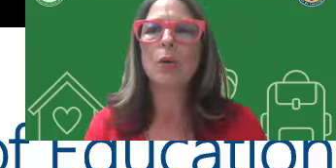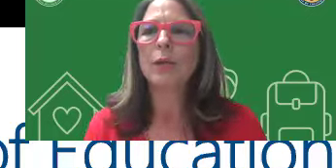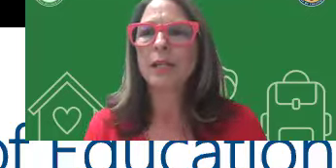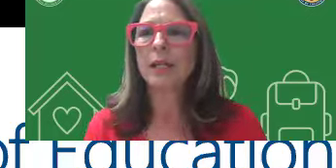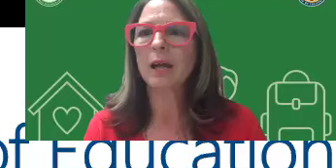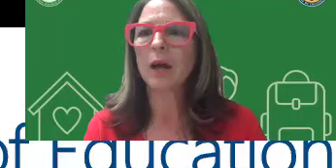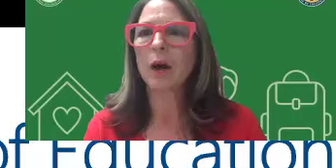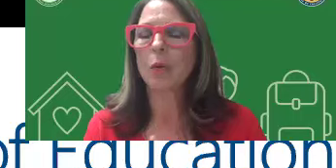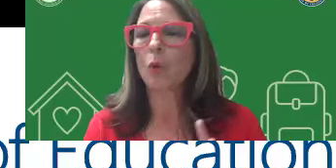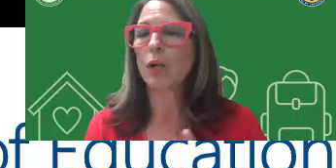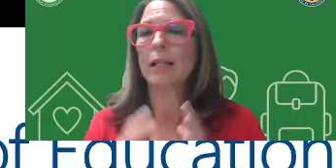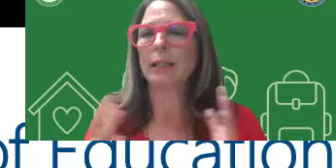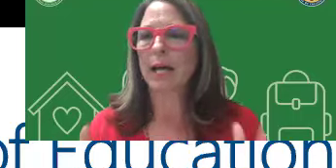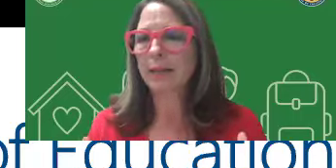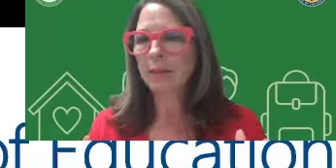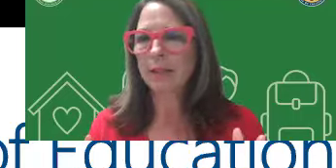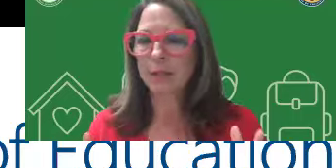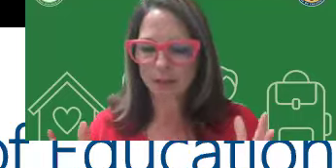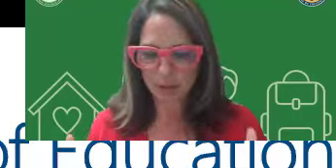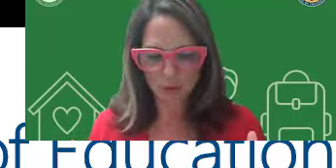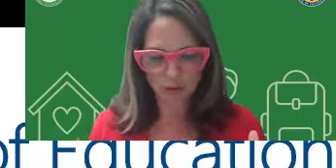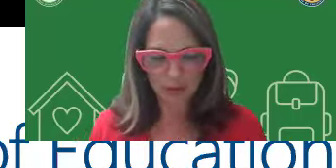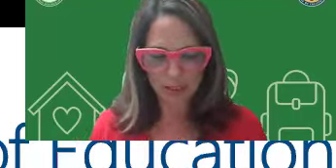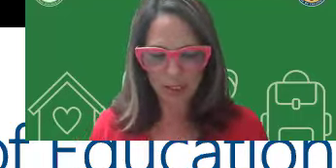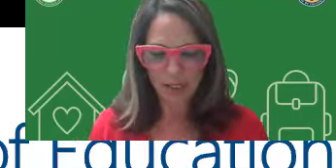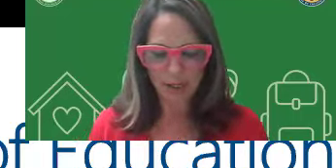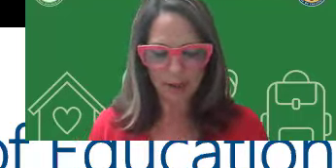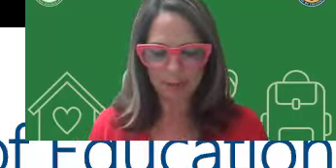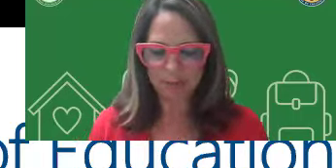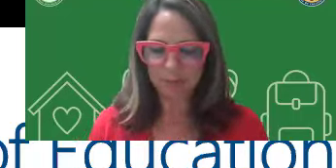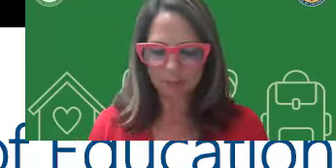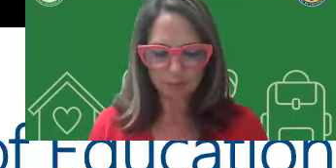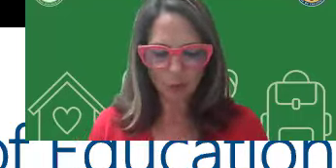names. We work a lot in the community.